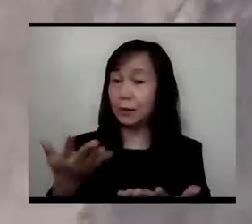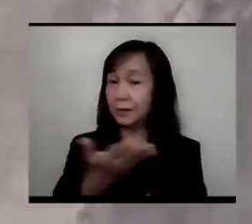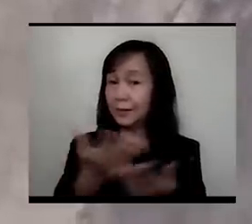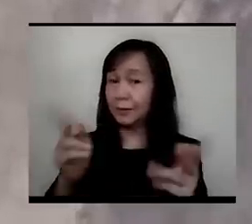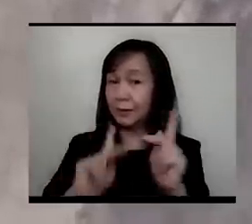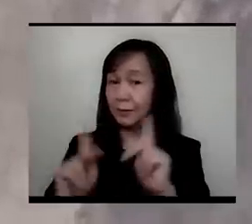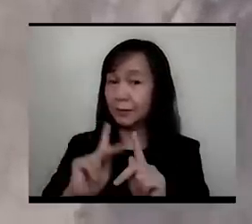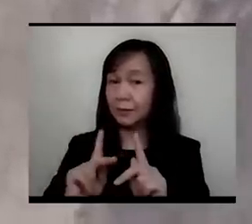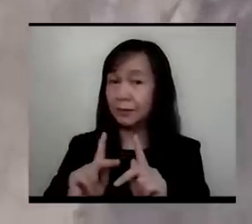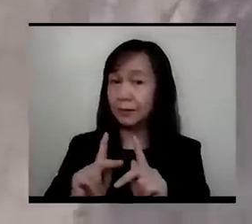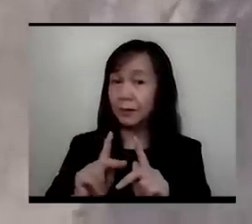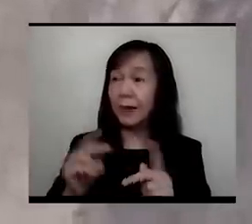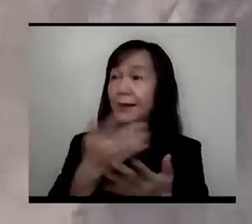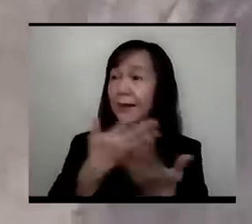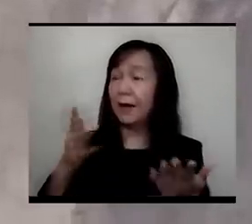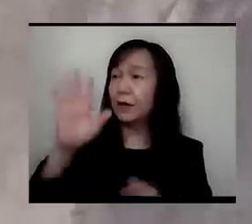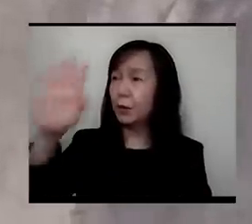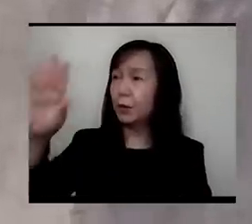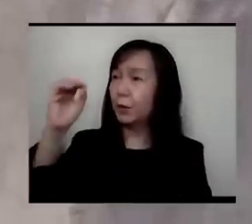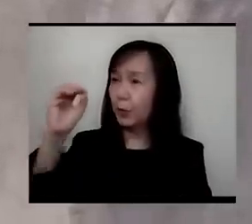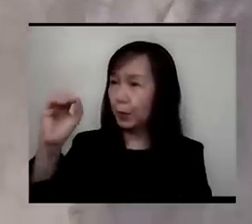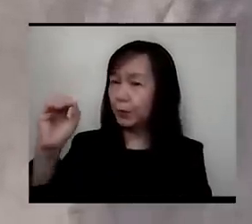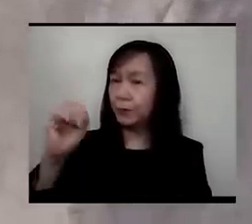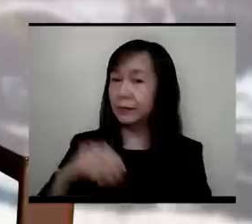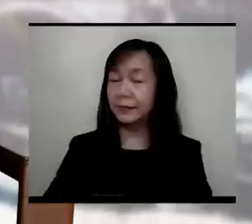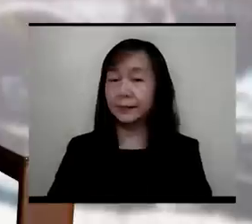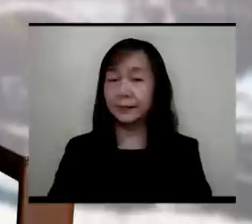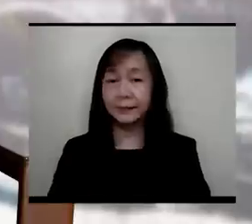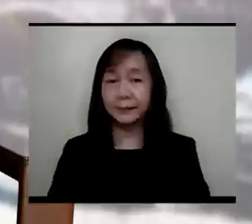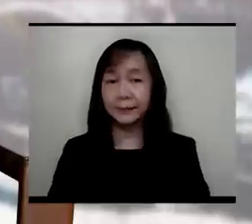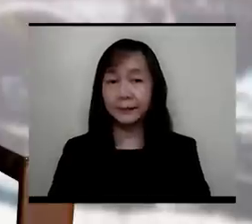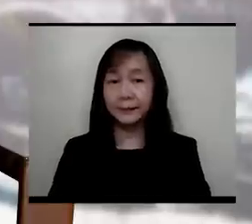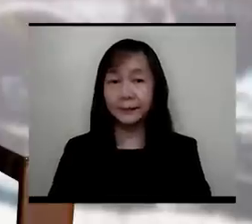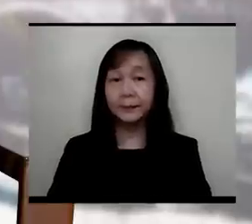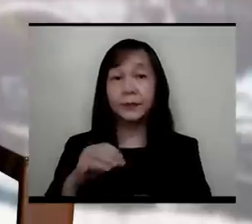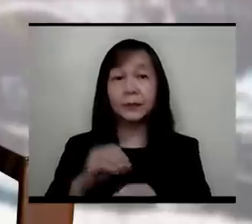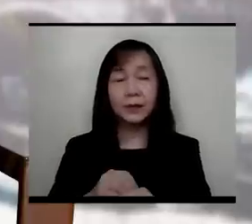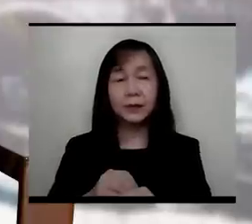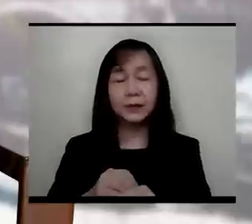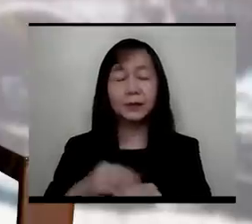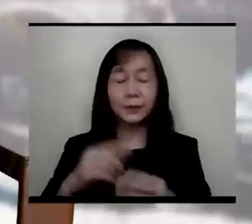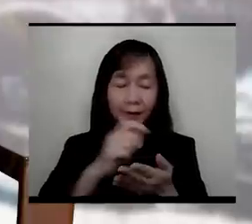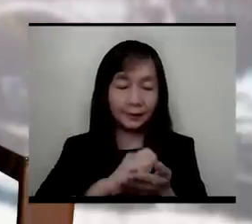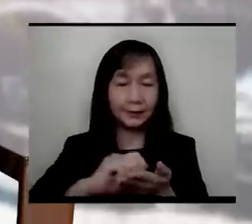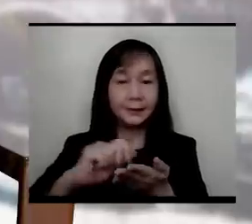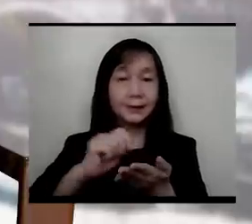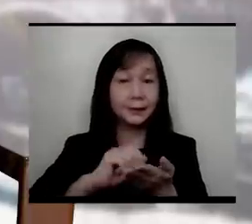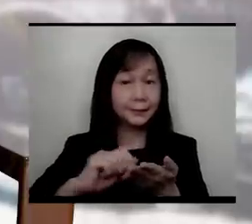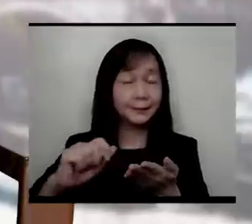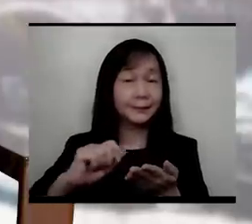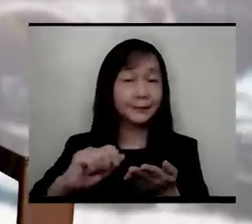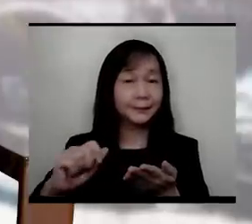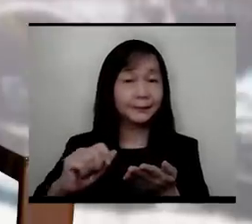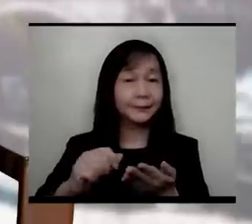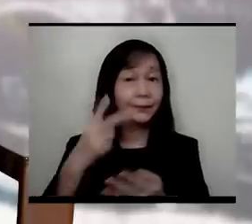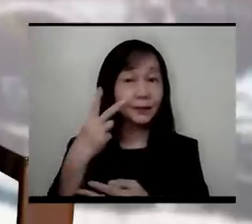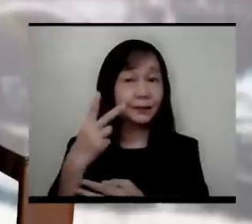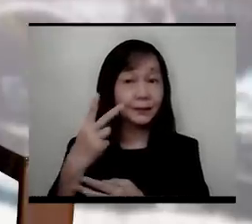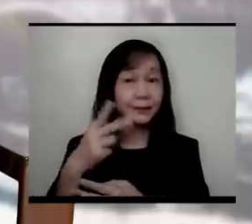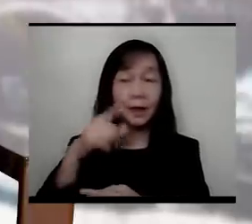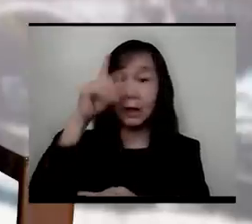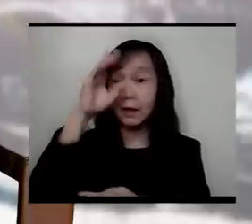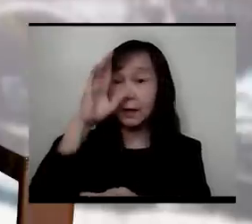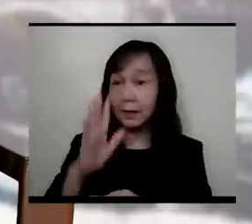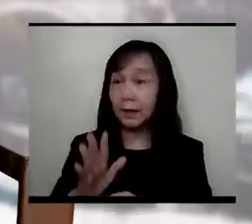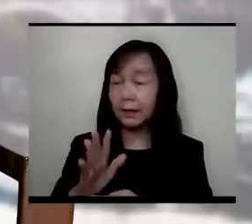them? They are your own And in the style of writing You know You see